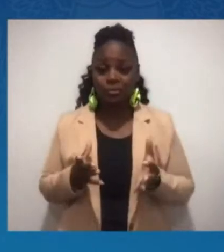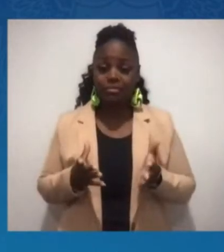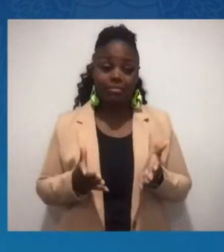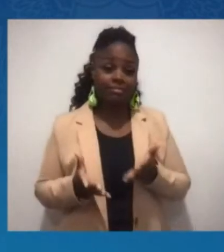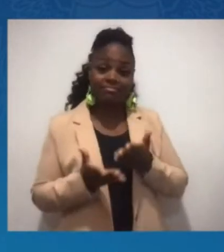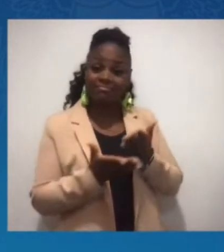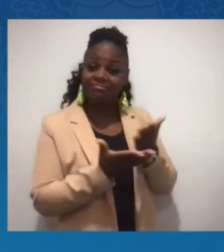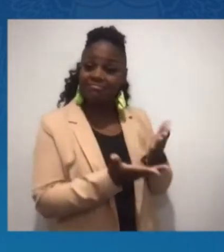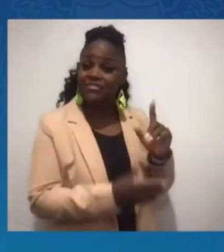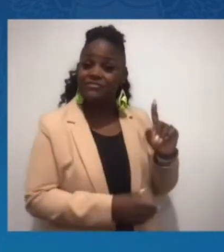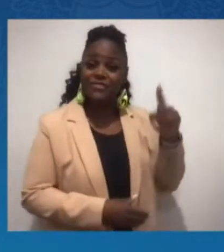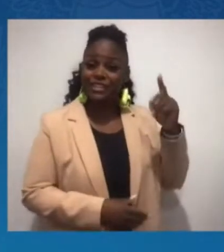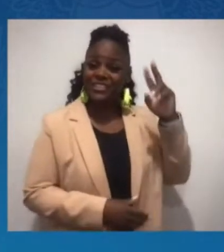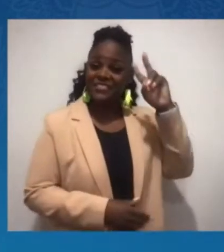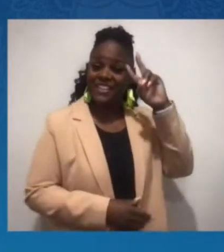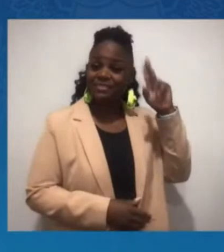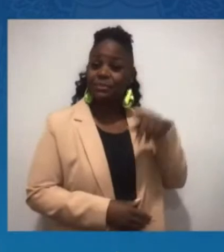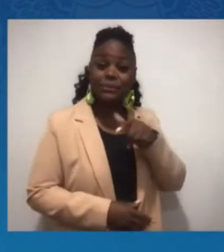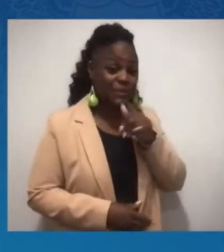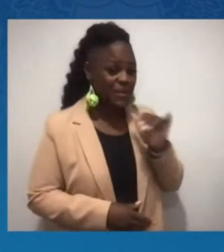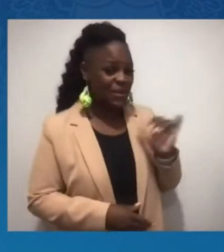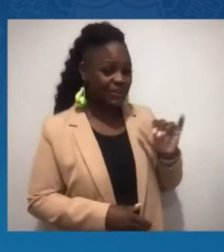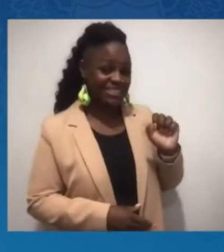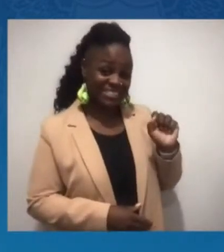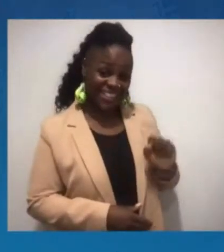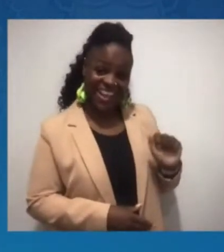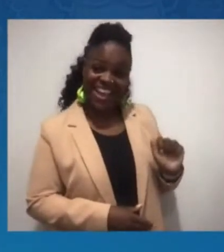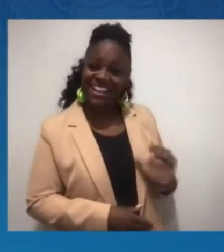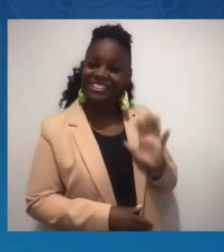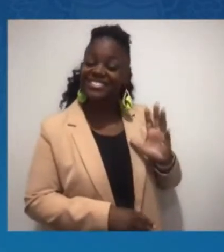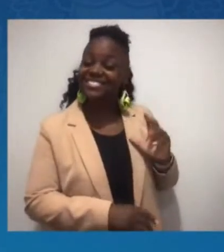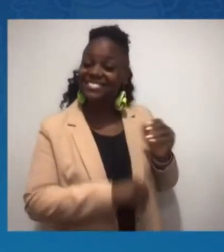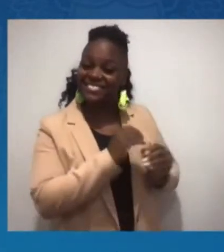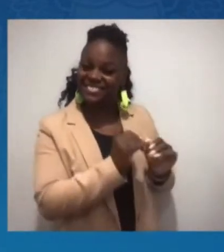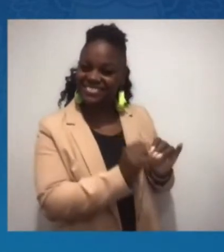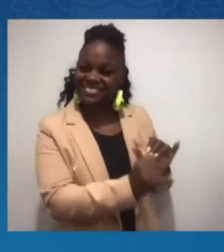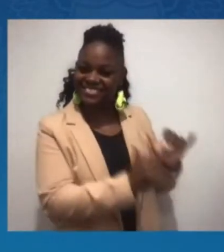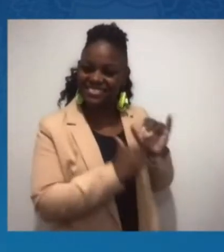descent, an incredible leader who's been breaking barriers and glass ceilings and